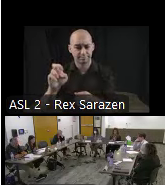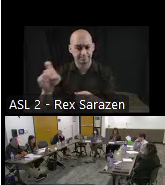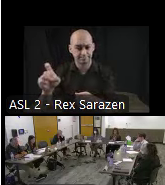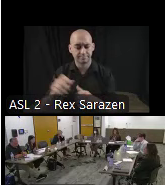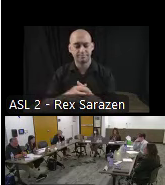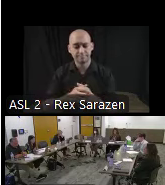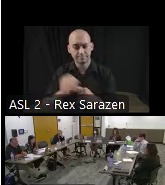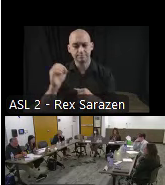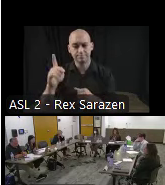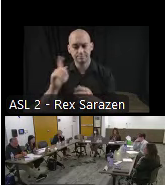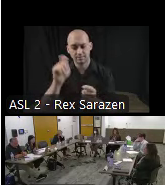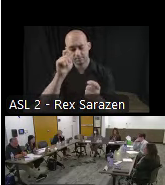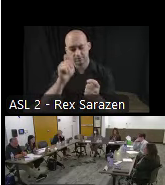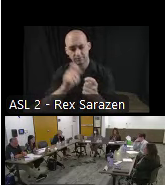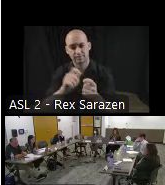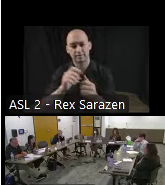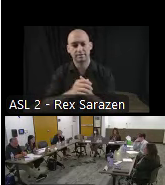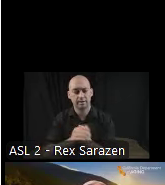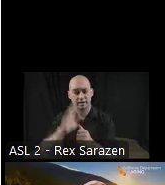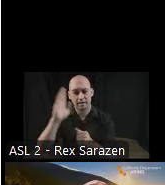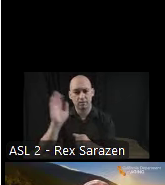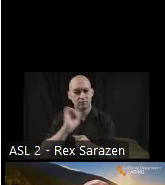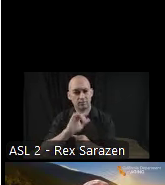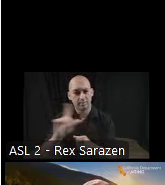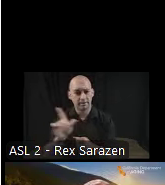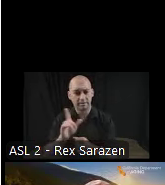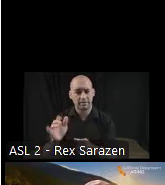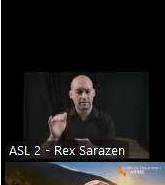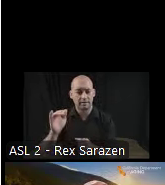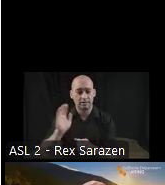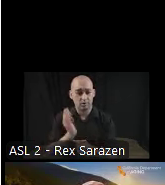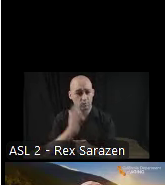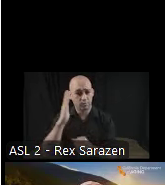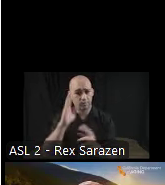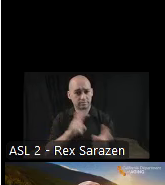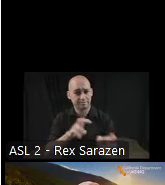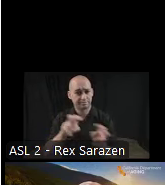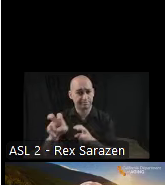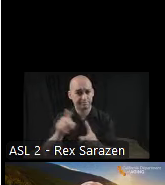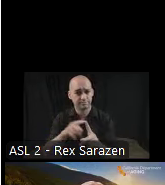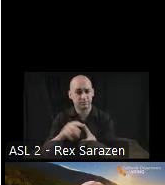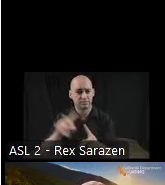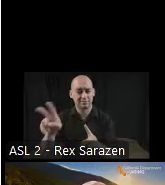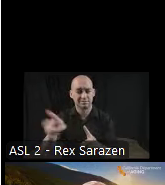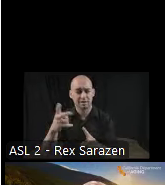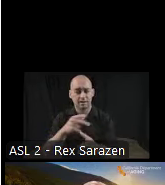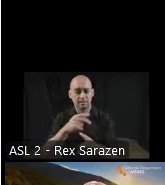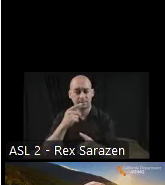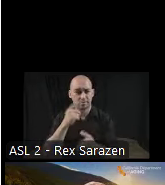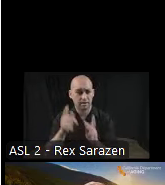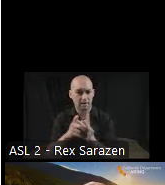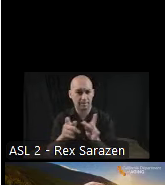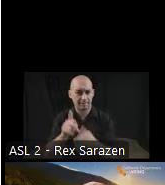Perfect. Right. Hi, everybody. We are going to transition to the second public comment period of this